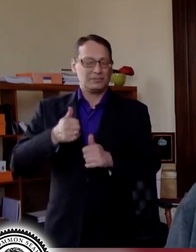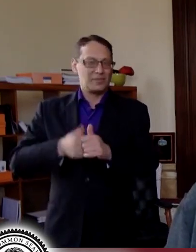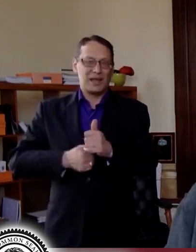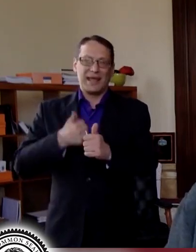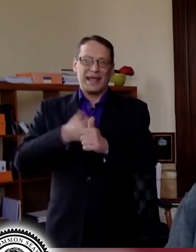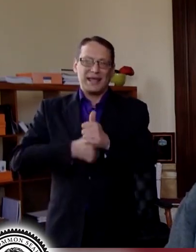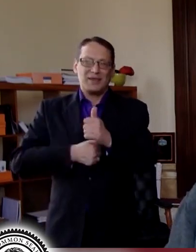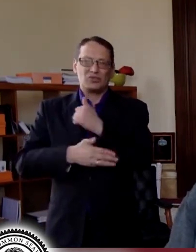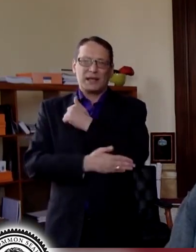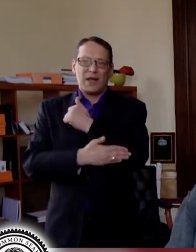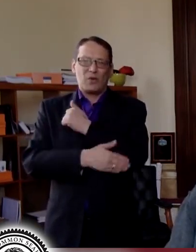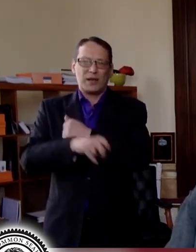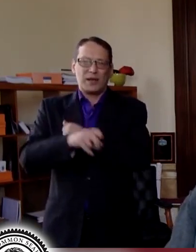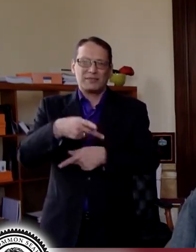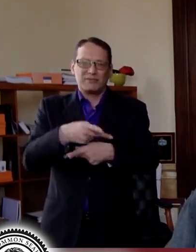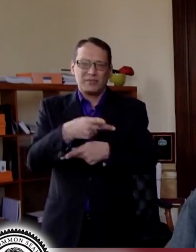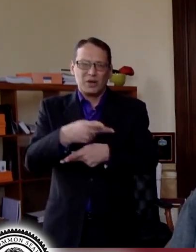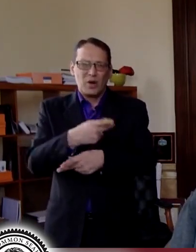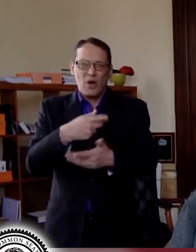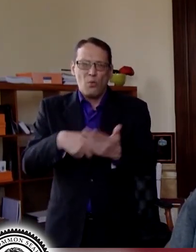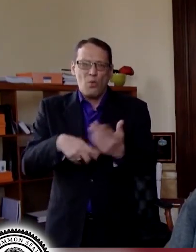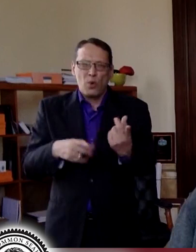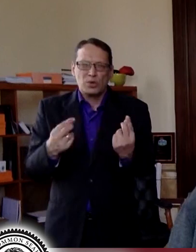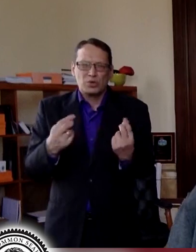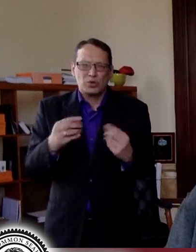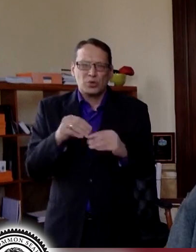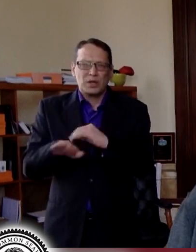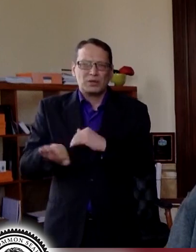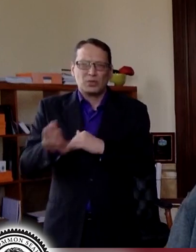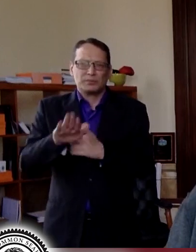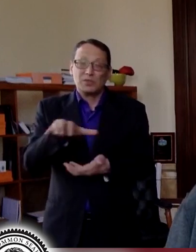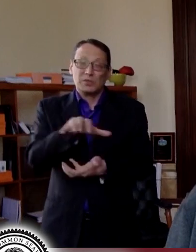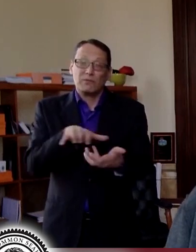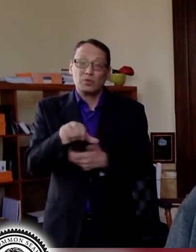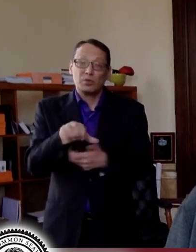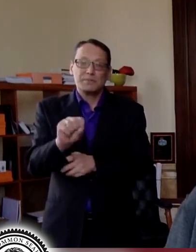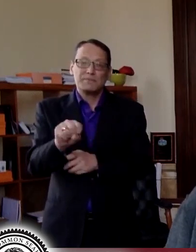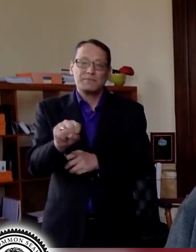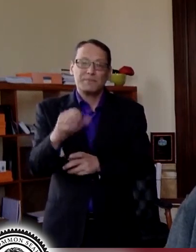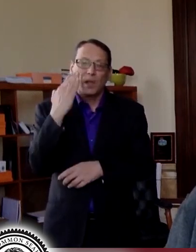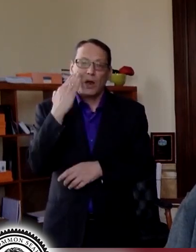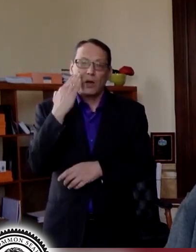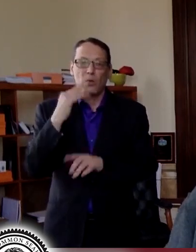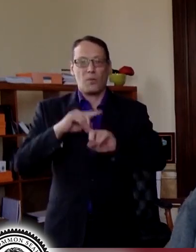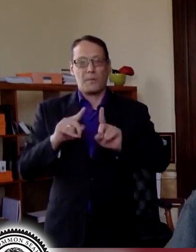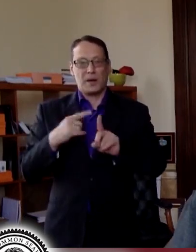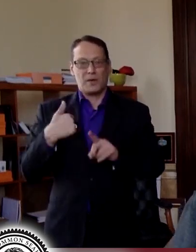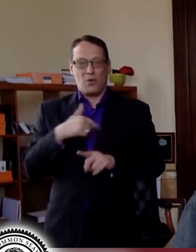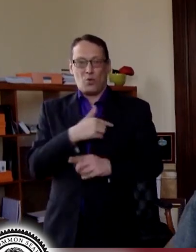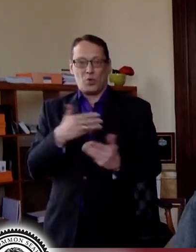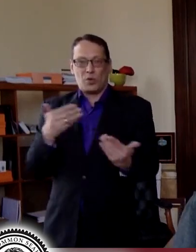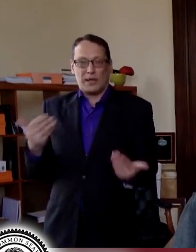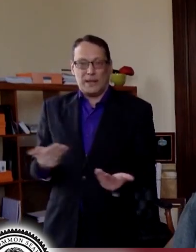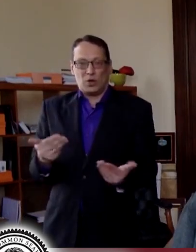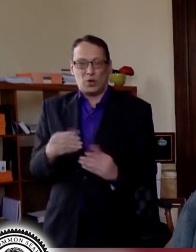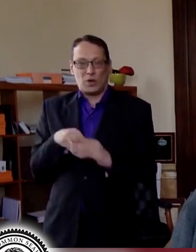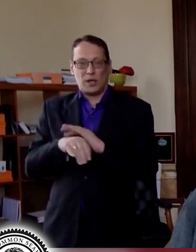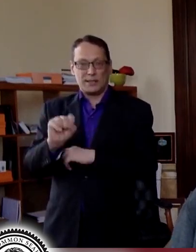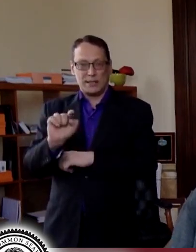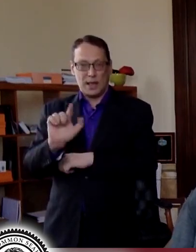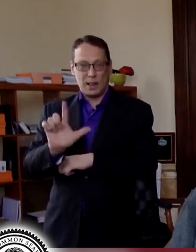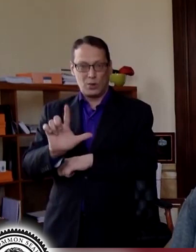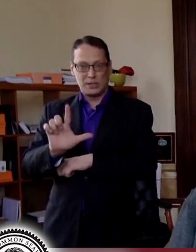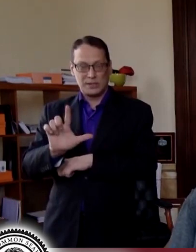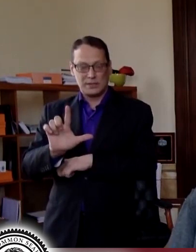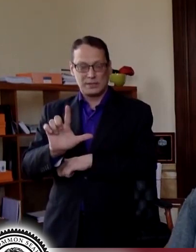every county has to figure out what to be done. Confusing. And one of the things that we are doing here in the St. Louis region